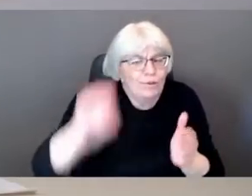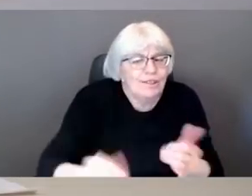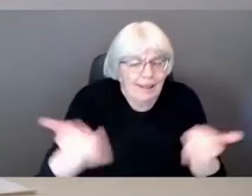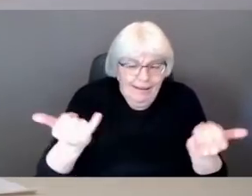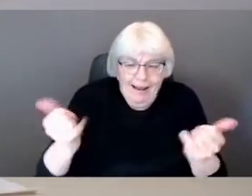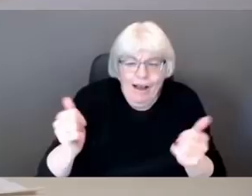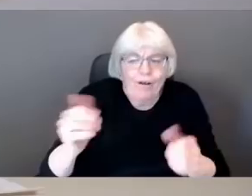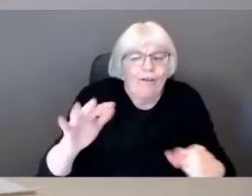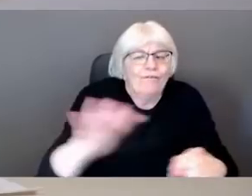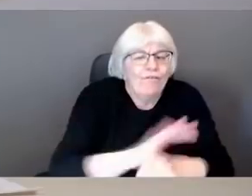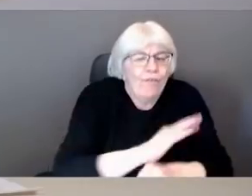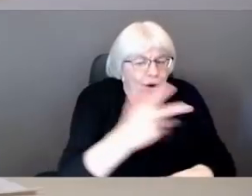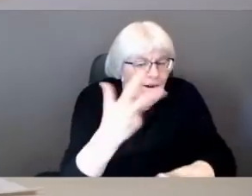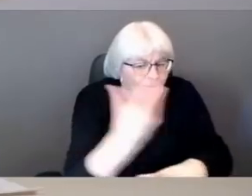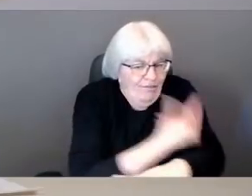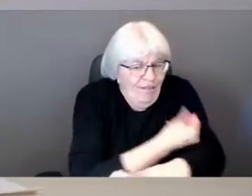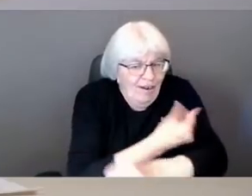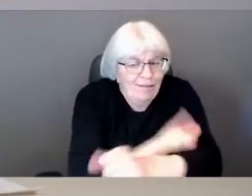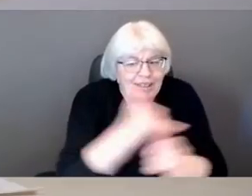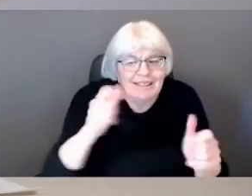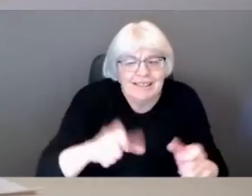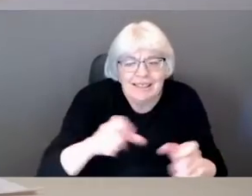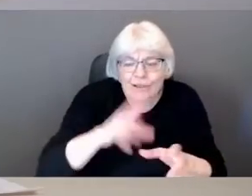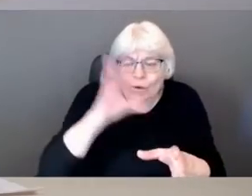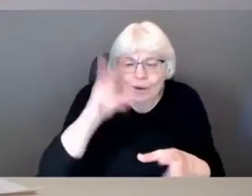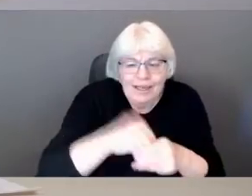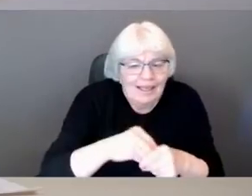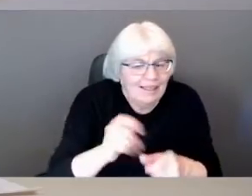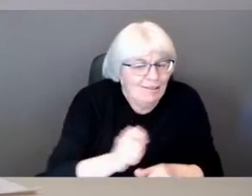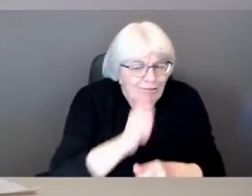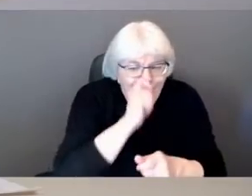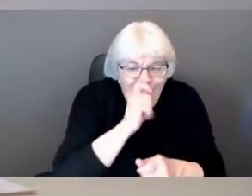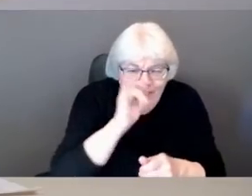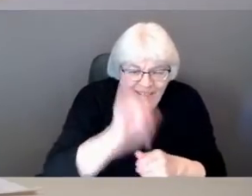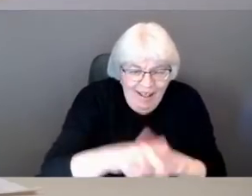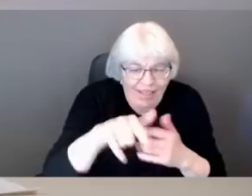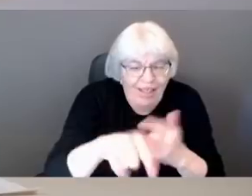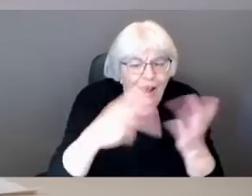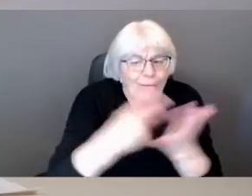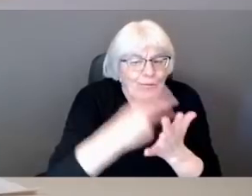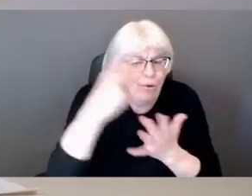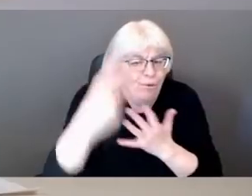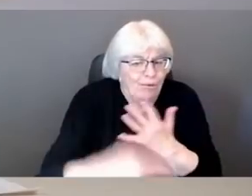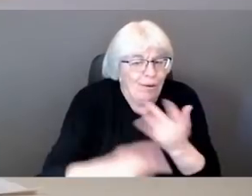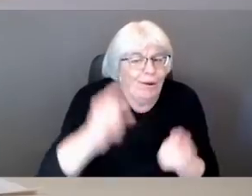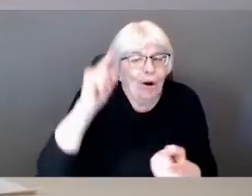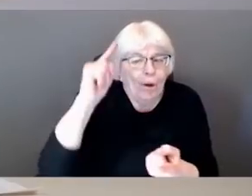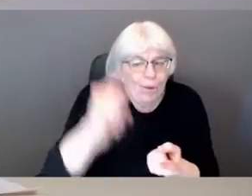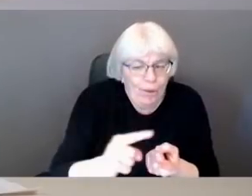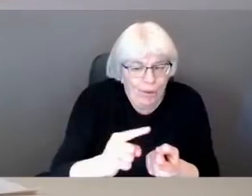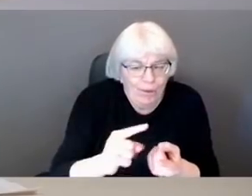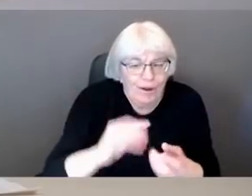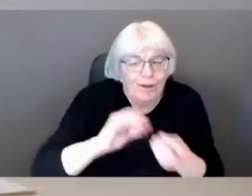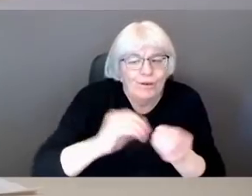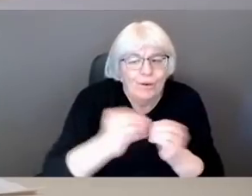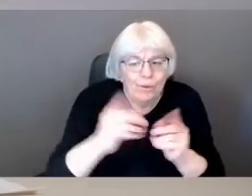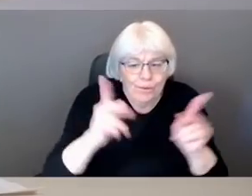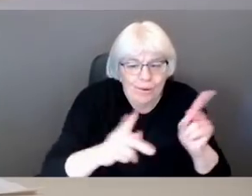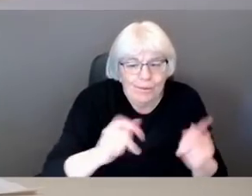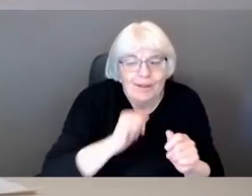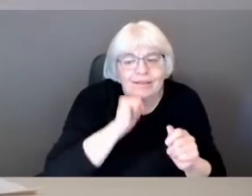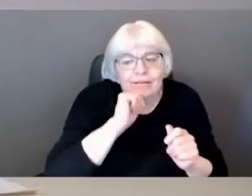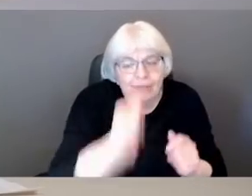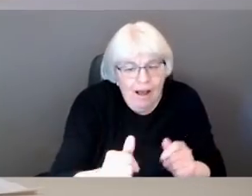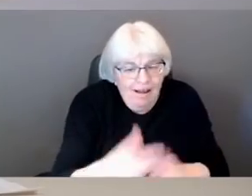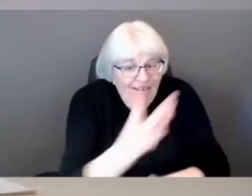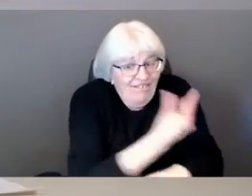in the testing part of the program. And so that number is very small, but those Justice and Public Safety is across the board, so it